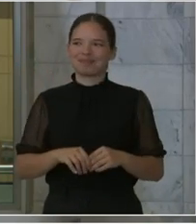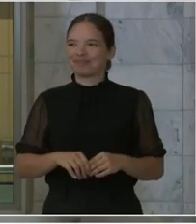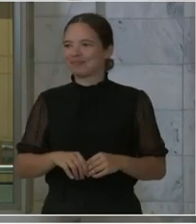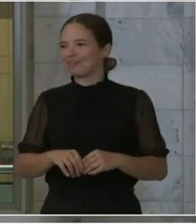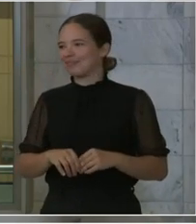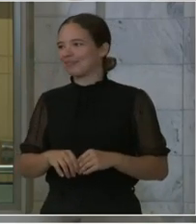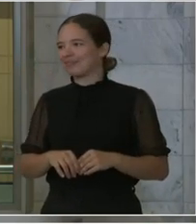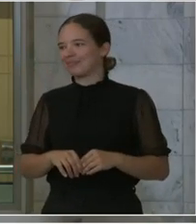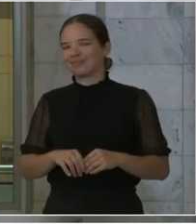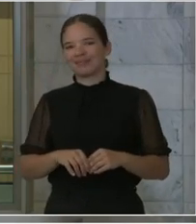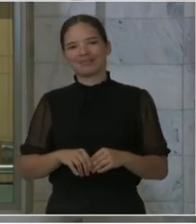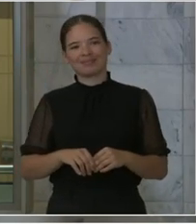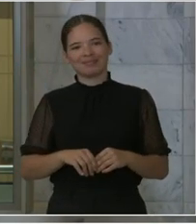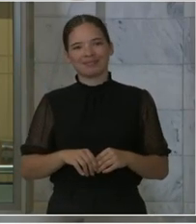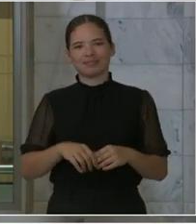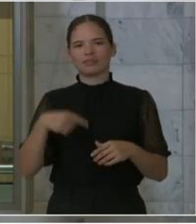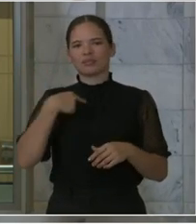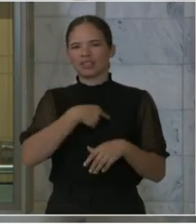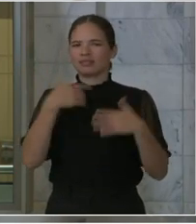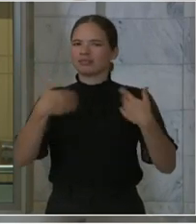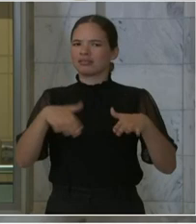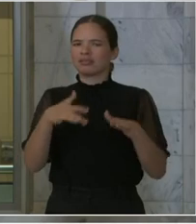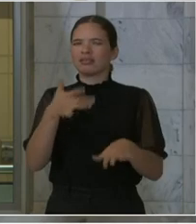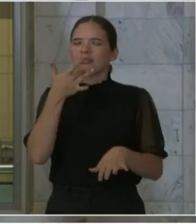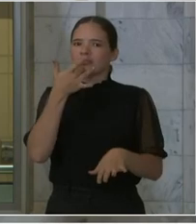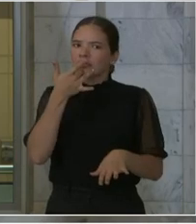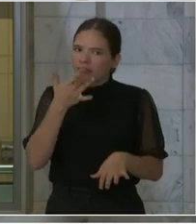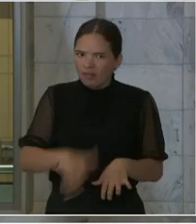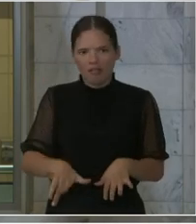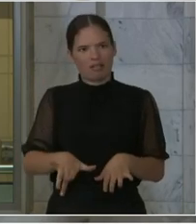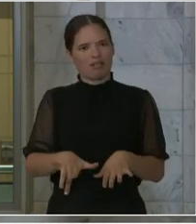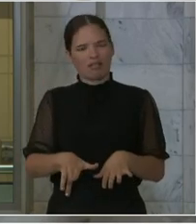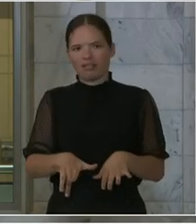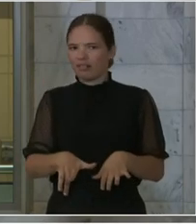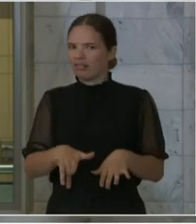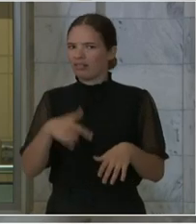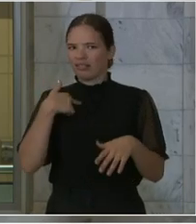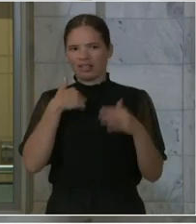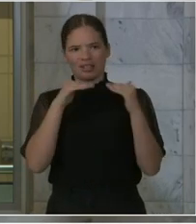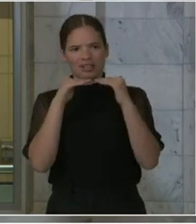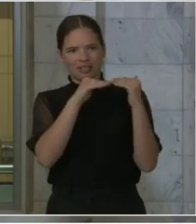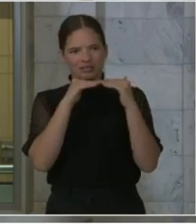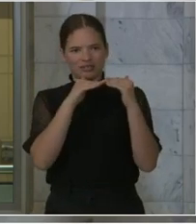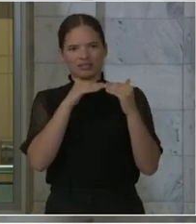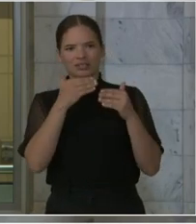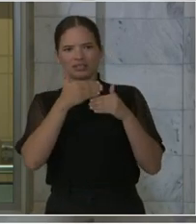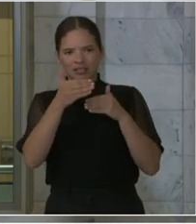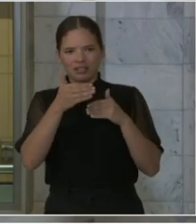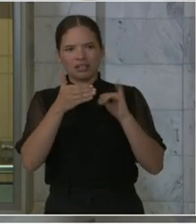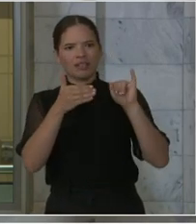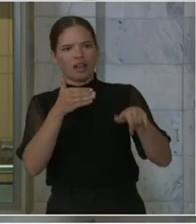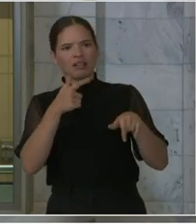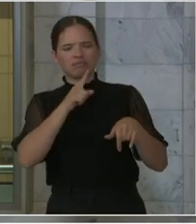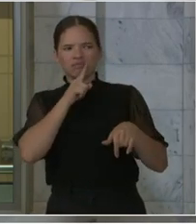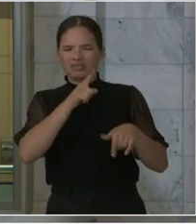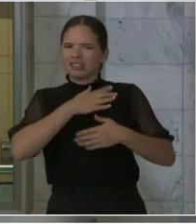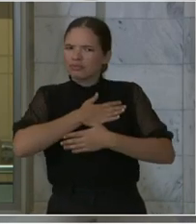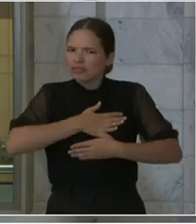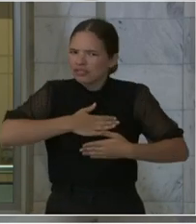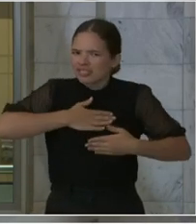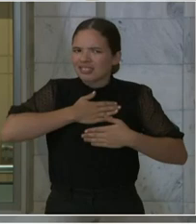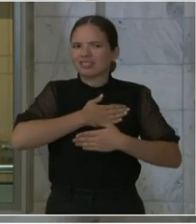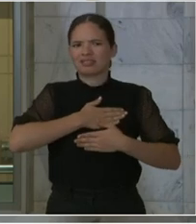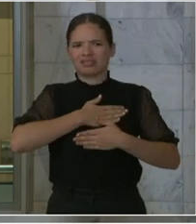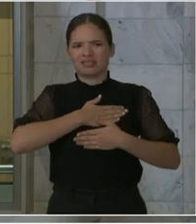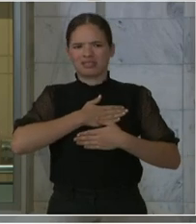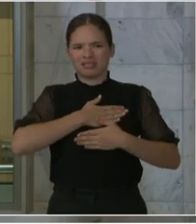And we're so fortunate. I tell my colleagues often that it's a true pleasure to work in a city where our mayor, our